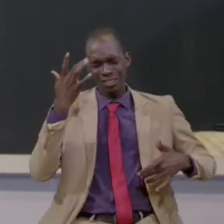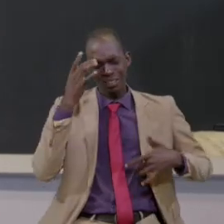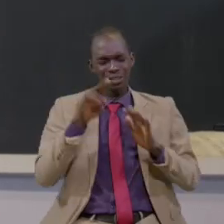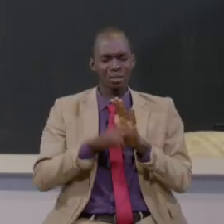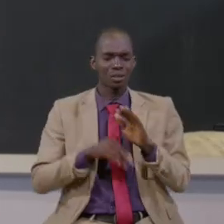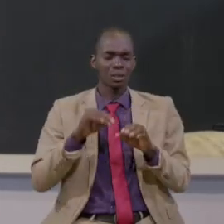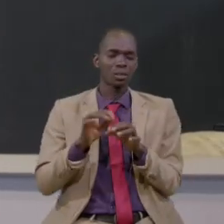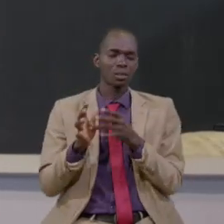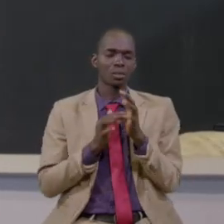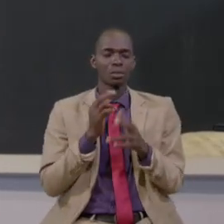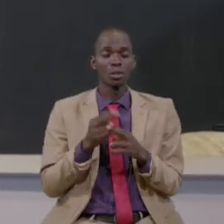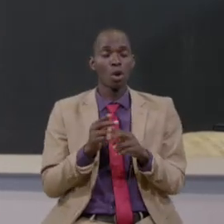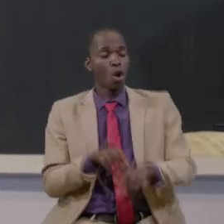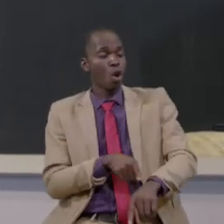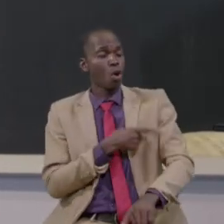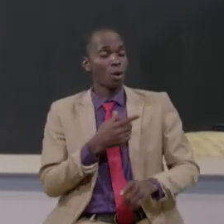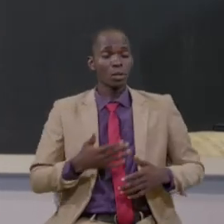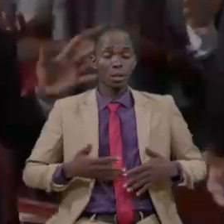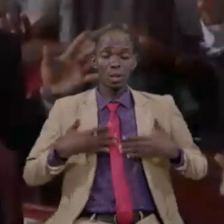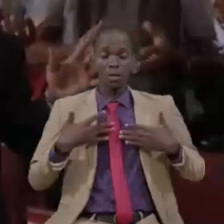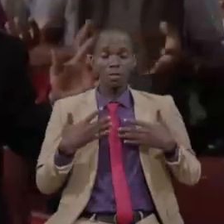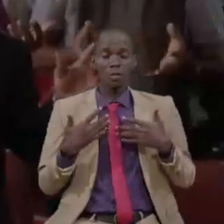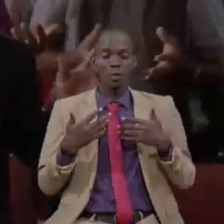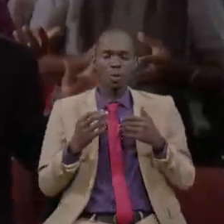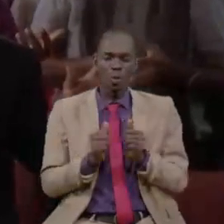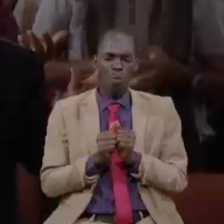Long life without hindrance.